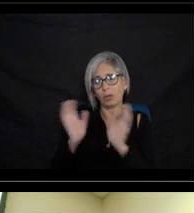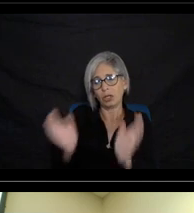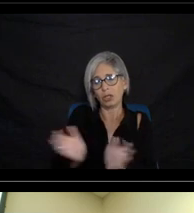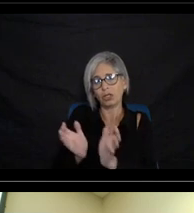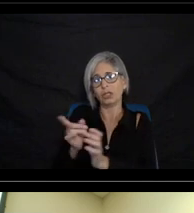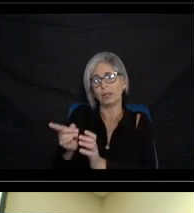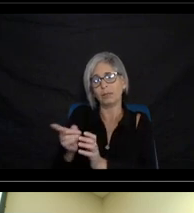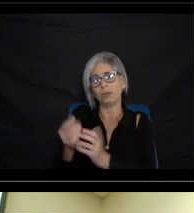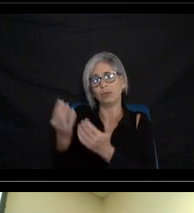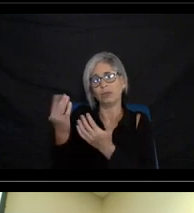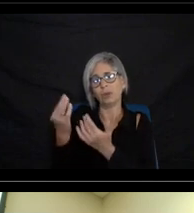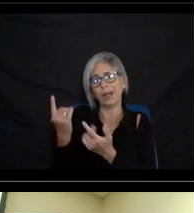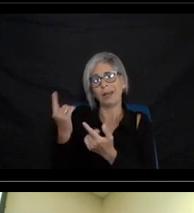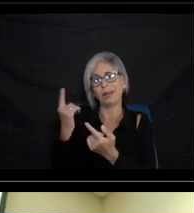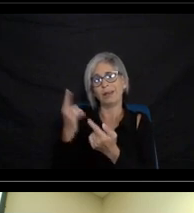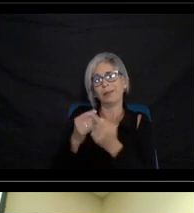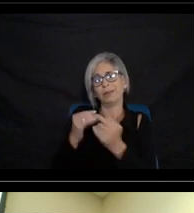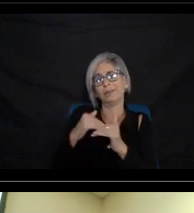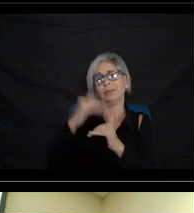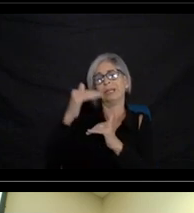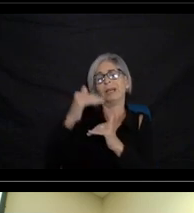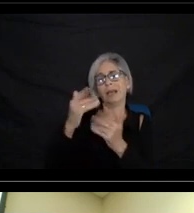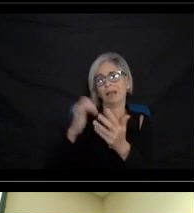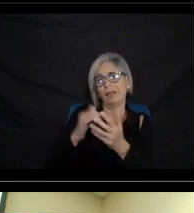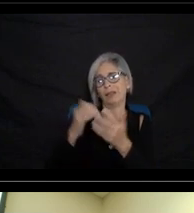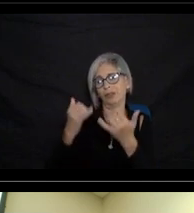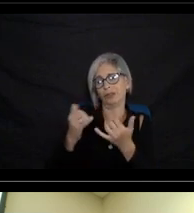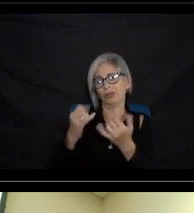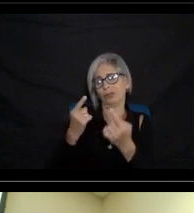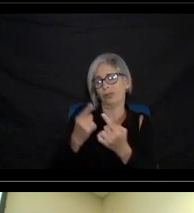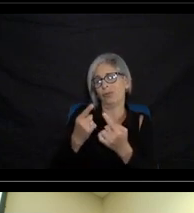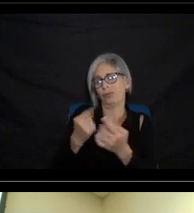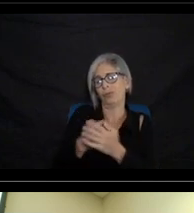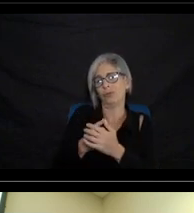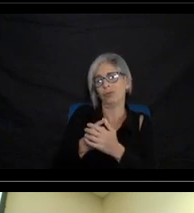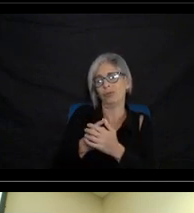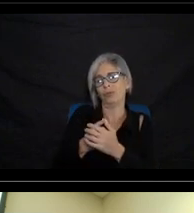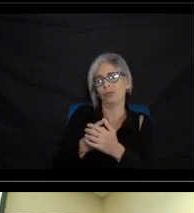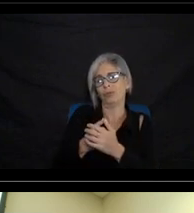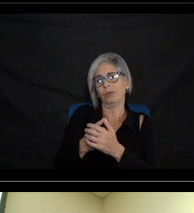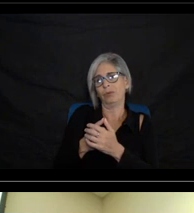to go above and beyond the current rules. And that's what we do with staff.